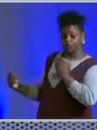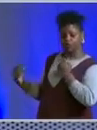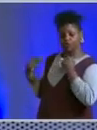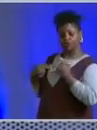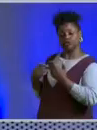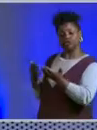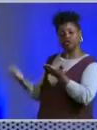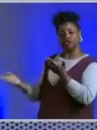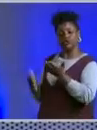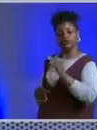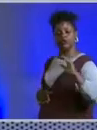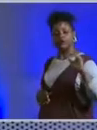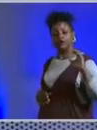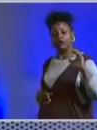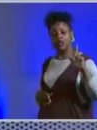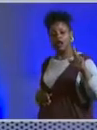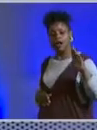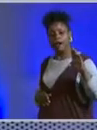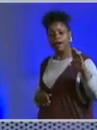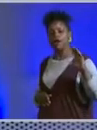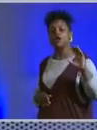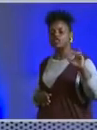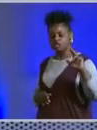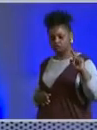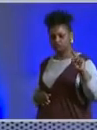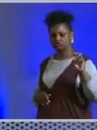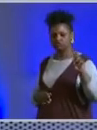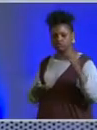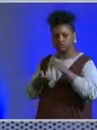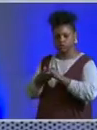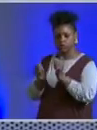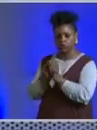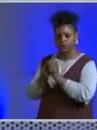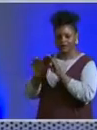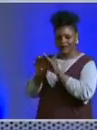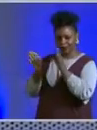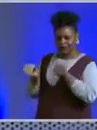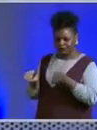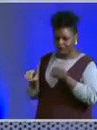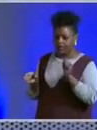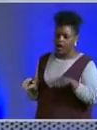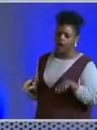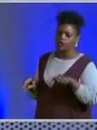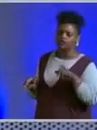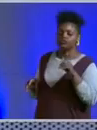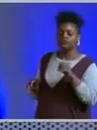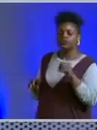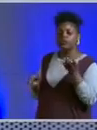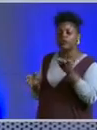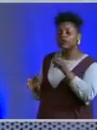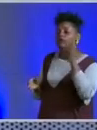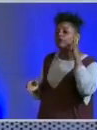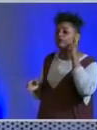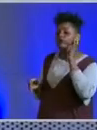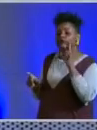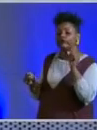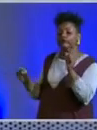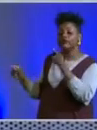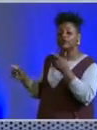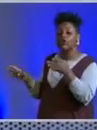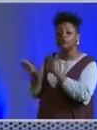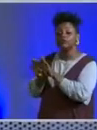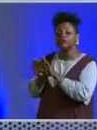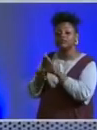cluster, together with the housing cluster, has been able to actually do what you've heard, close DC General, and in doing